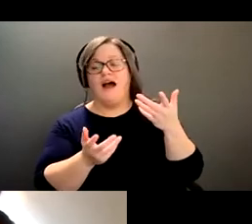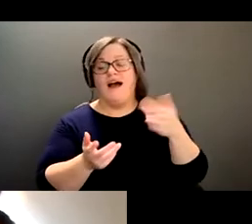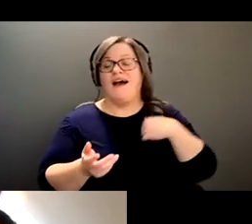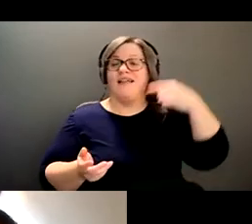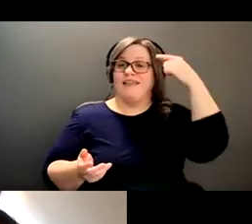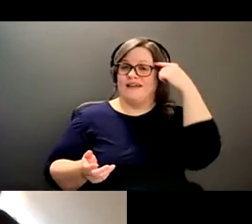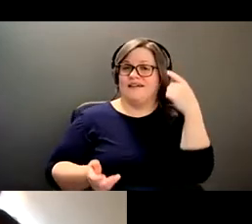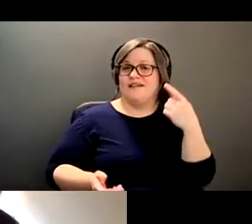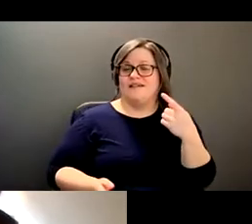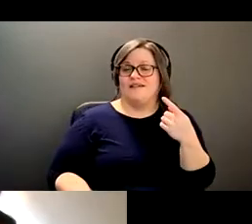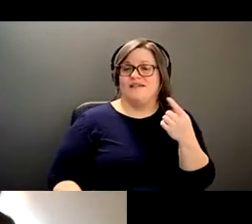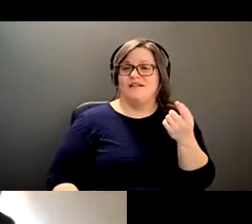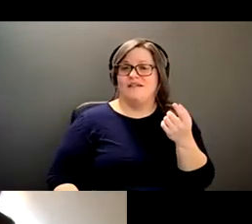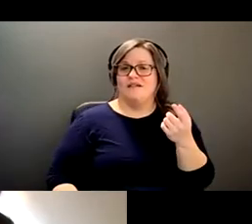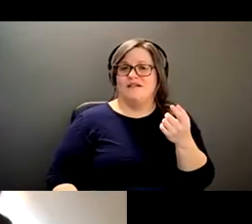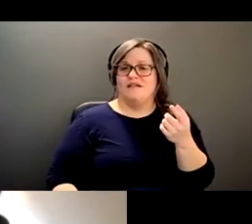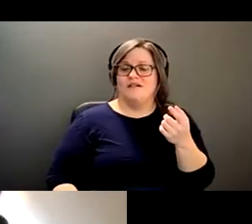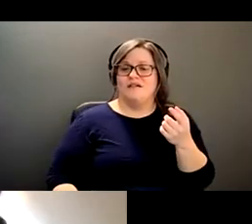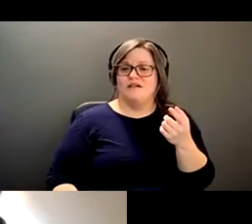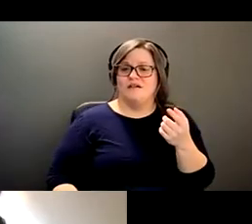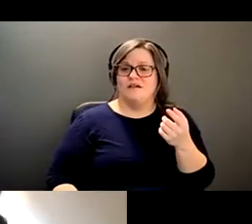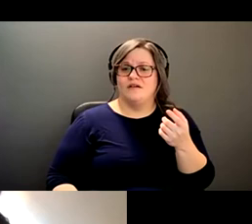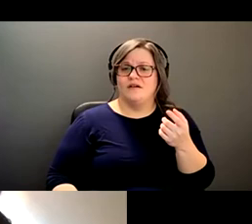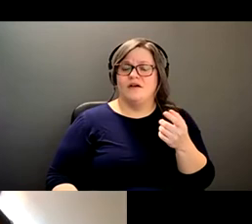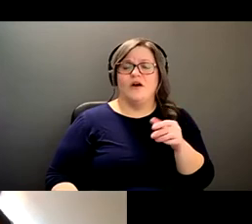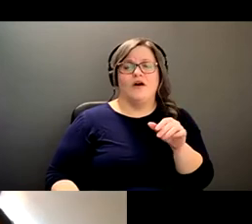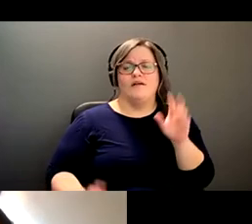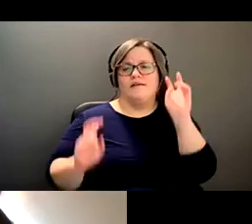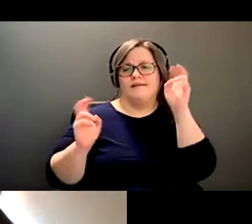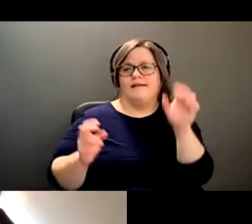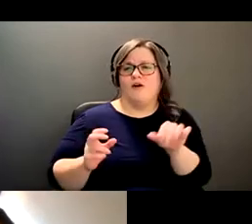of alternative groups as well is that